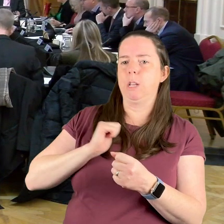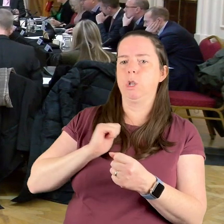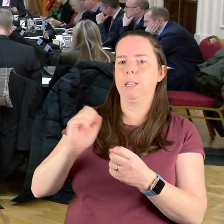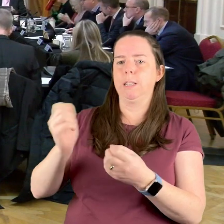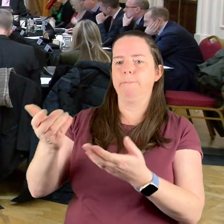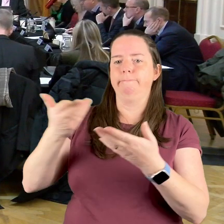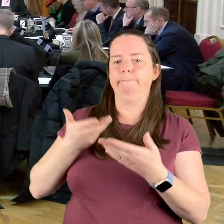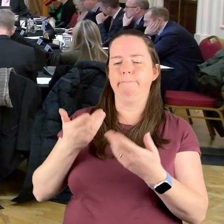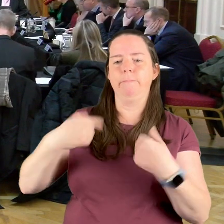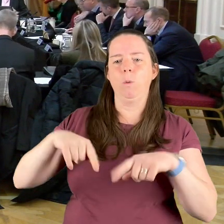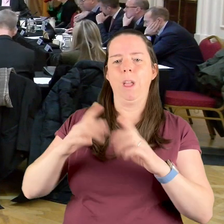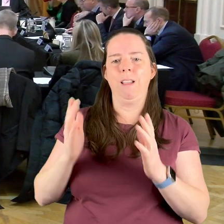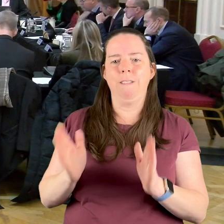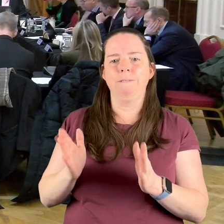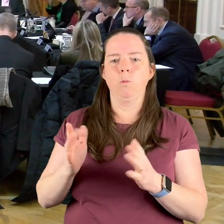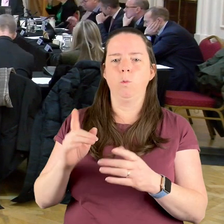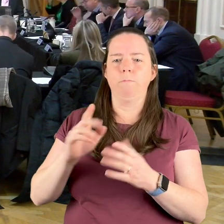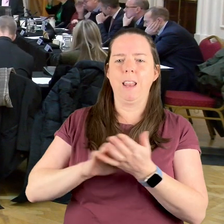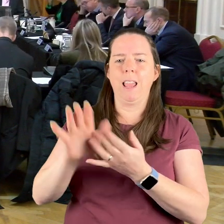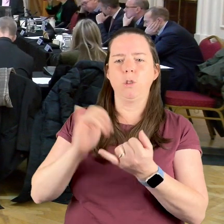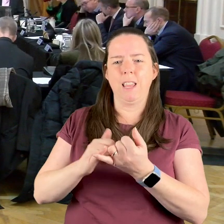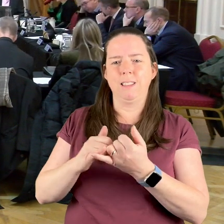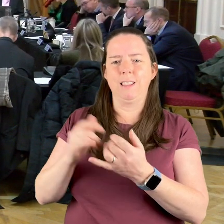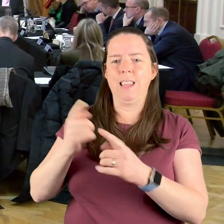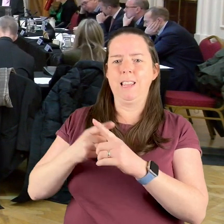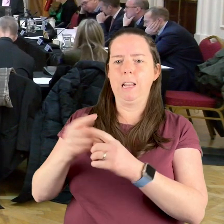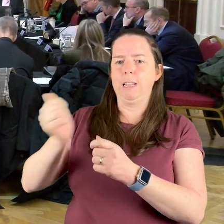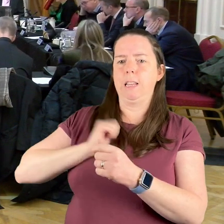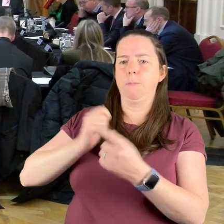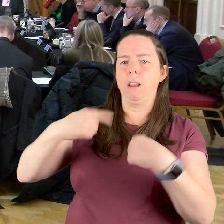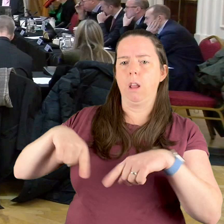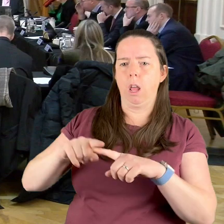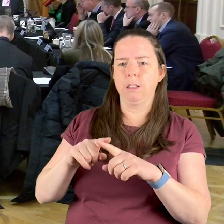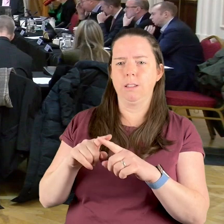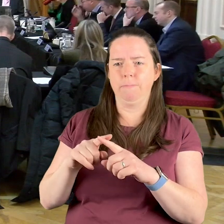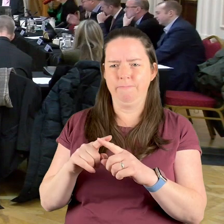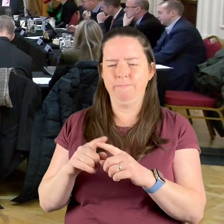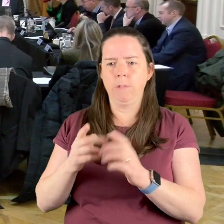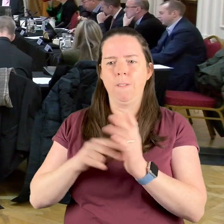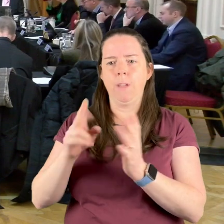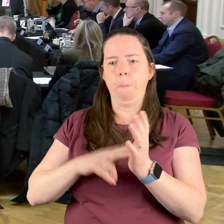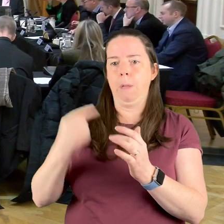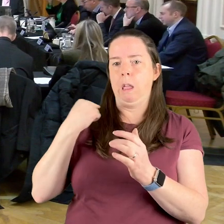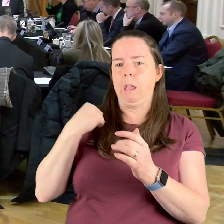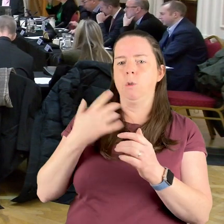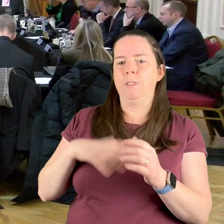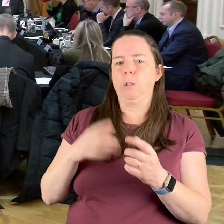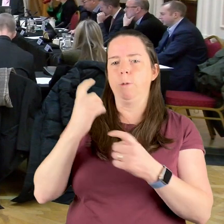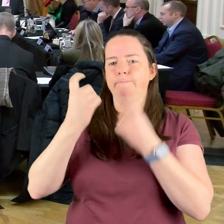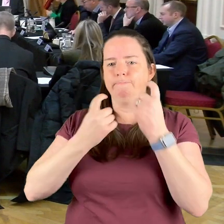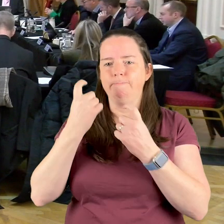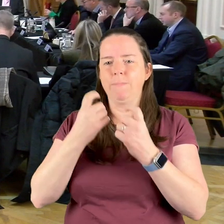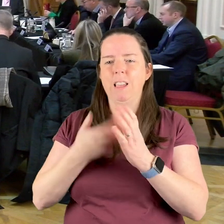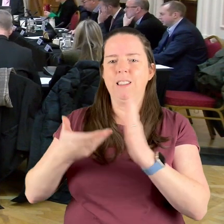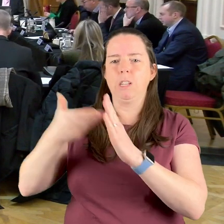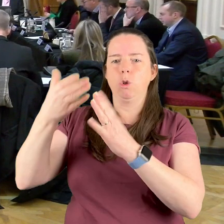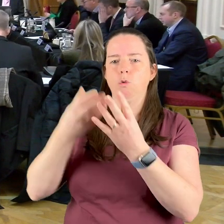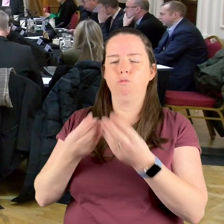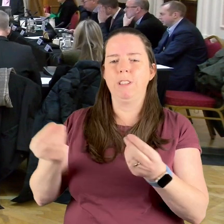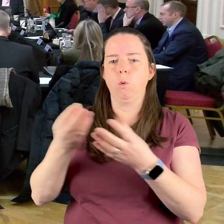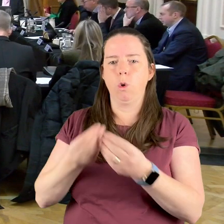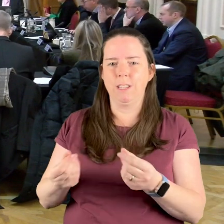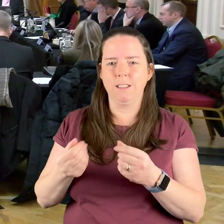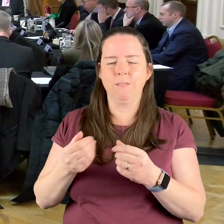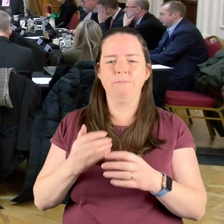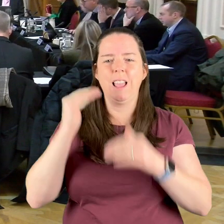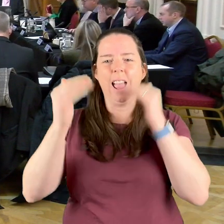the expectation placed on us by NHS England in November that we need to reflect on some additional